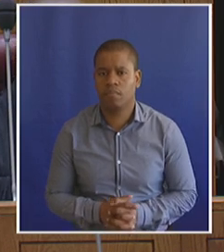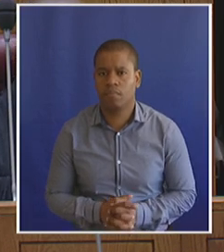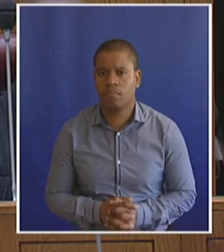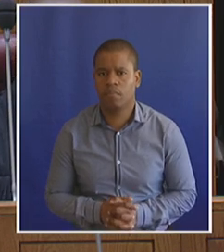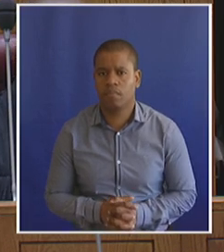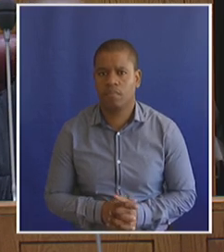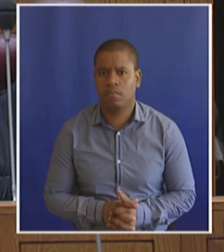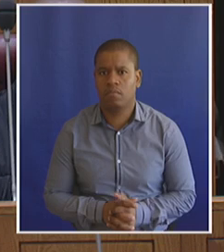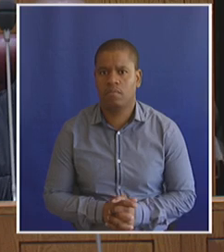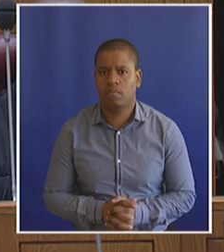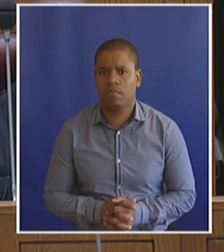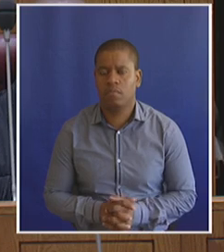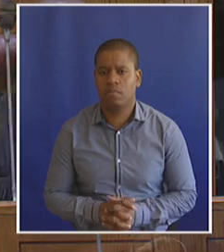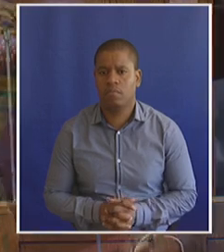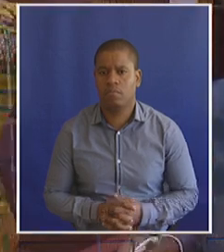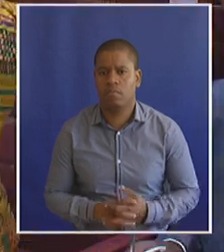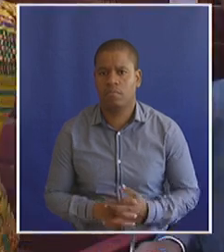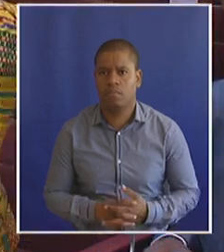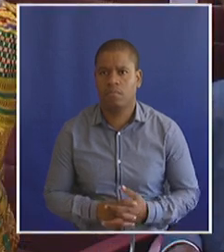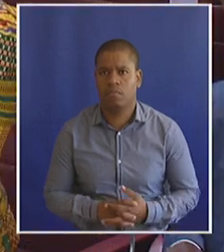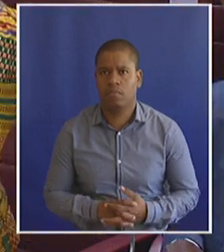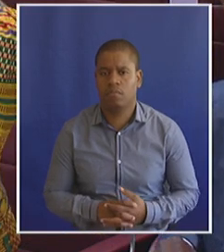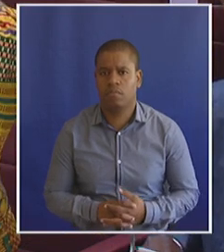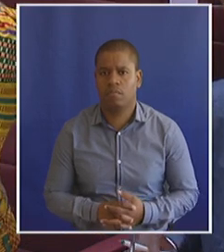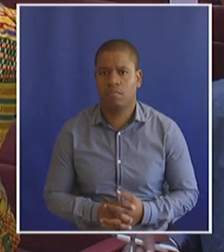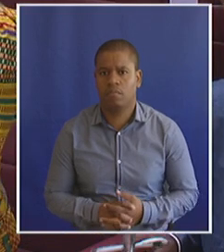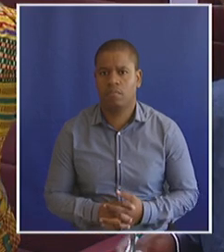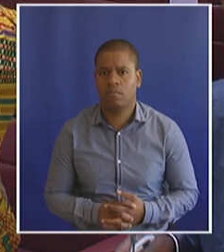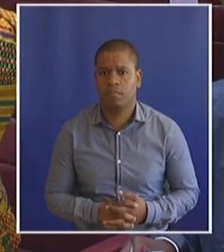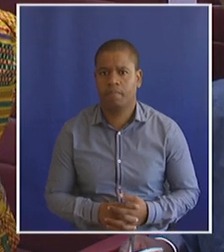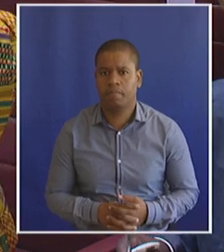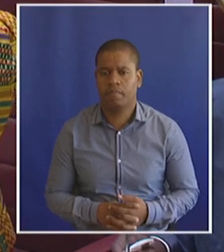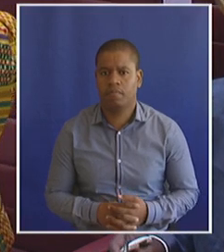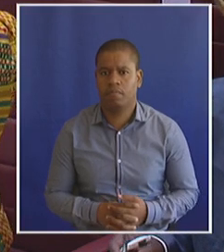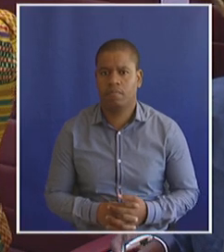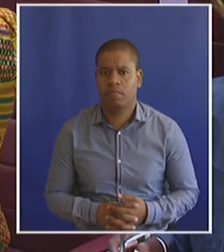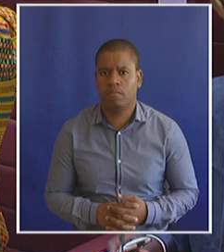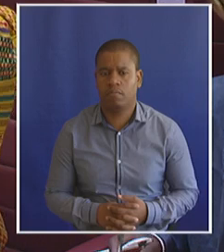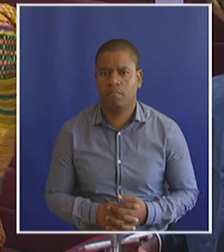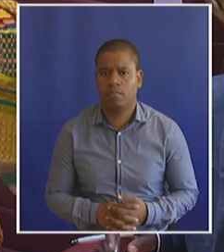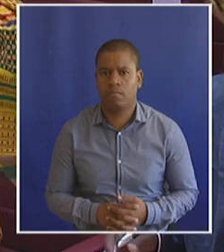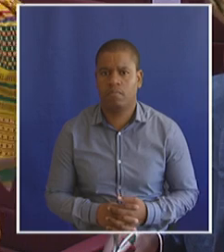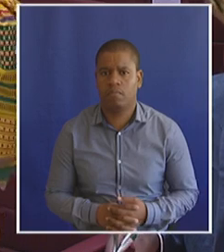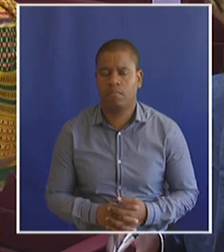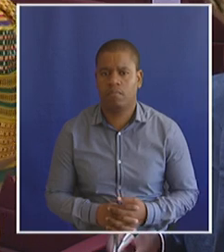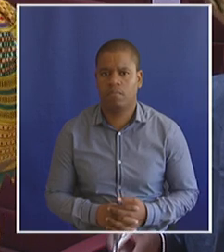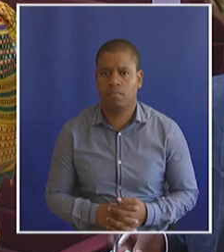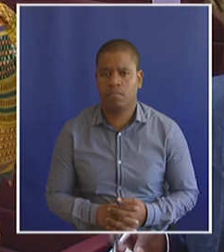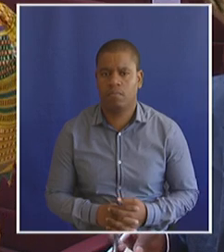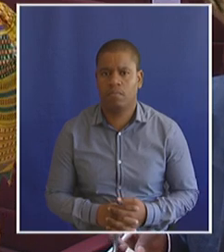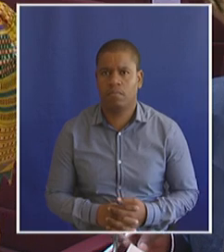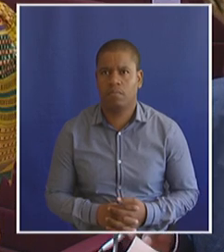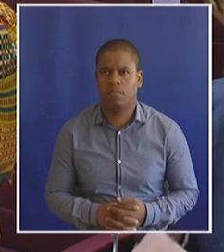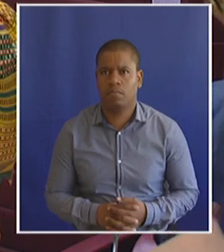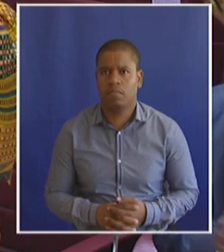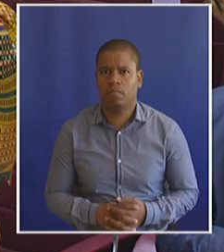the motion as printed on this order paper, pages 1 to 2. I move